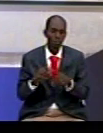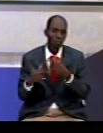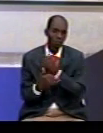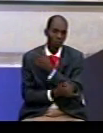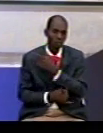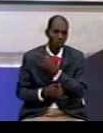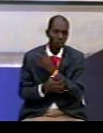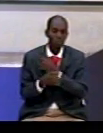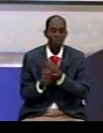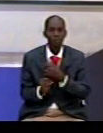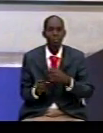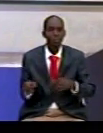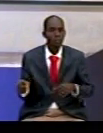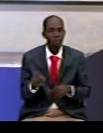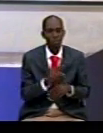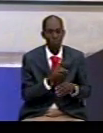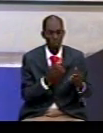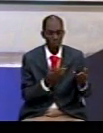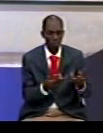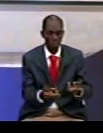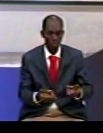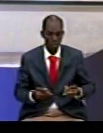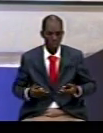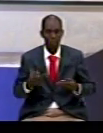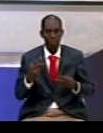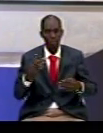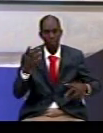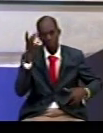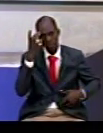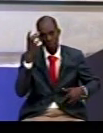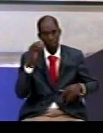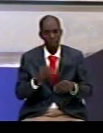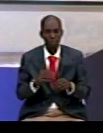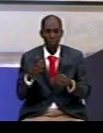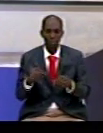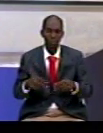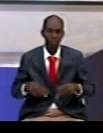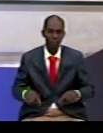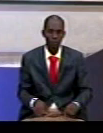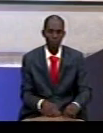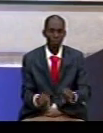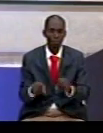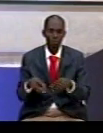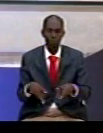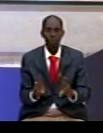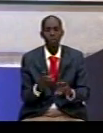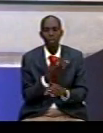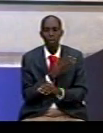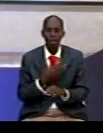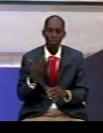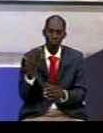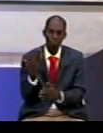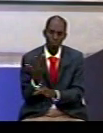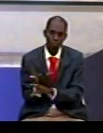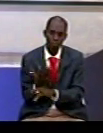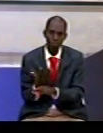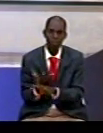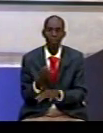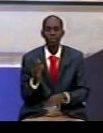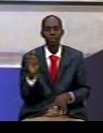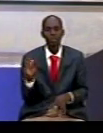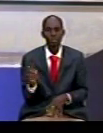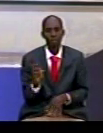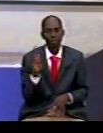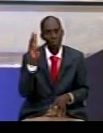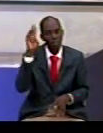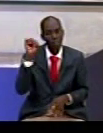countries, they laid the sick in the streets and besought him that